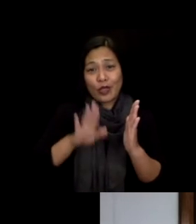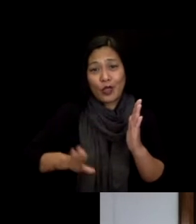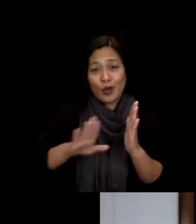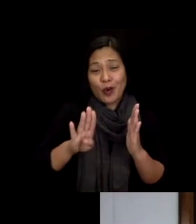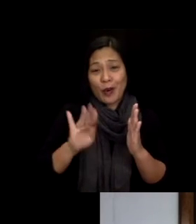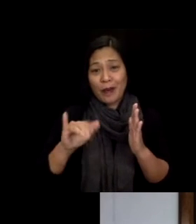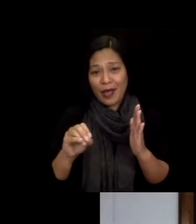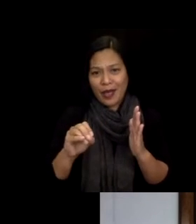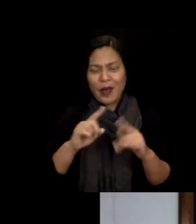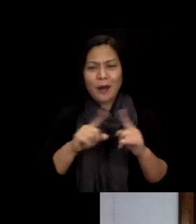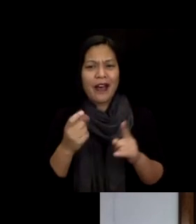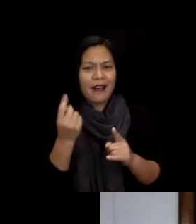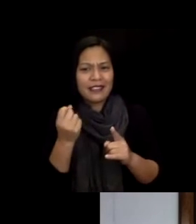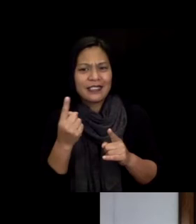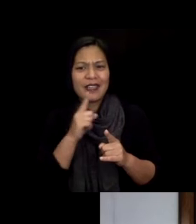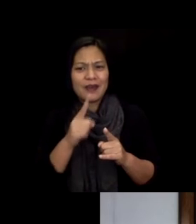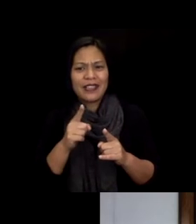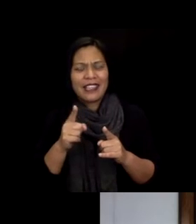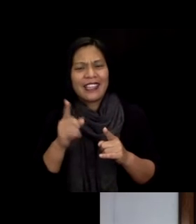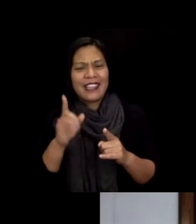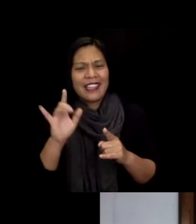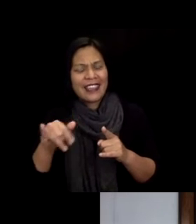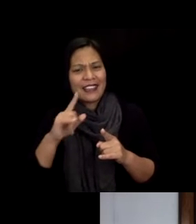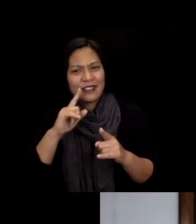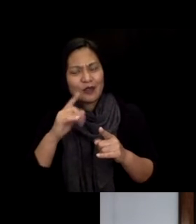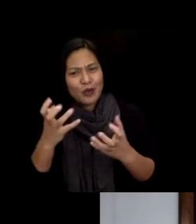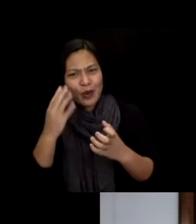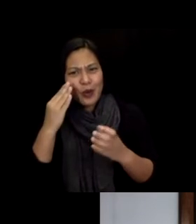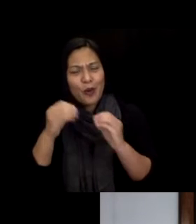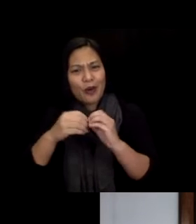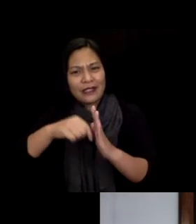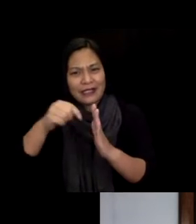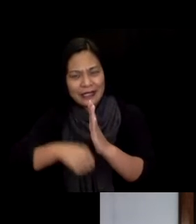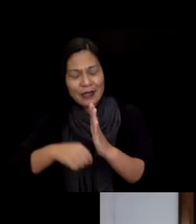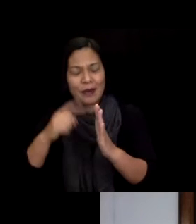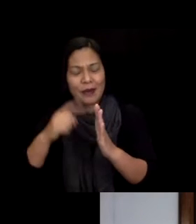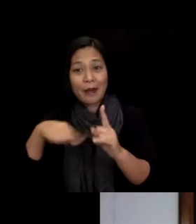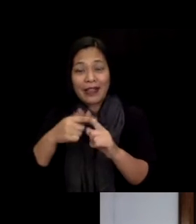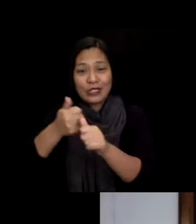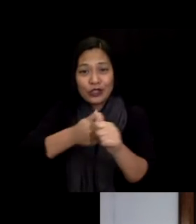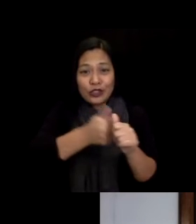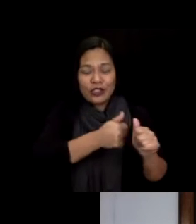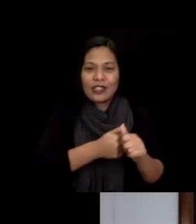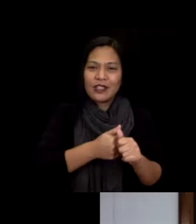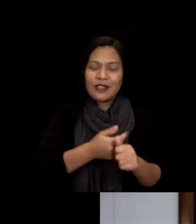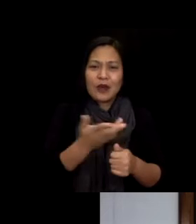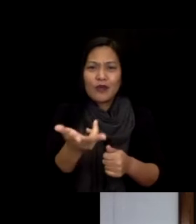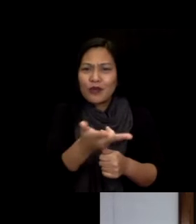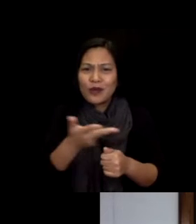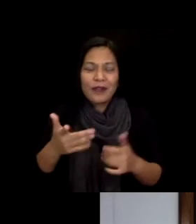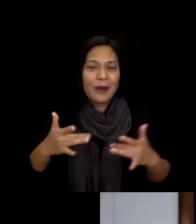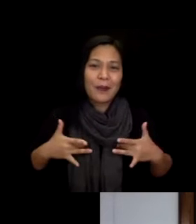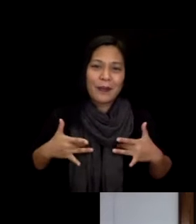to know somebody in person. So, I'd like to hear what folks are up to and,